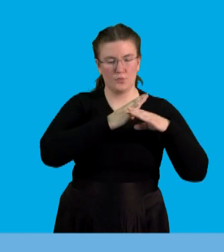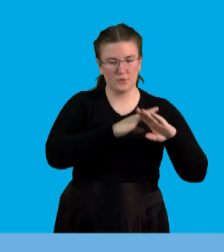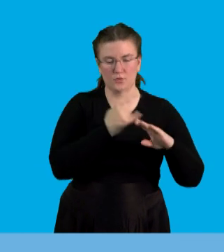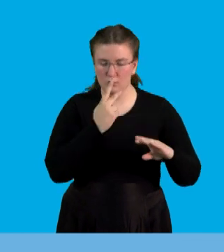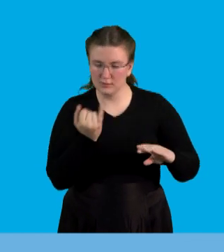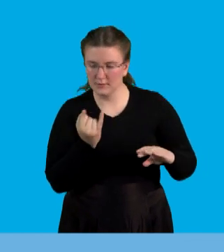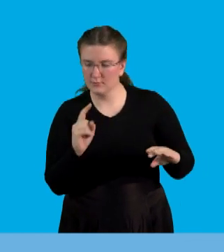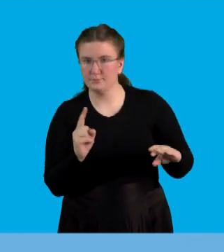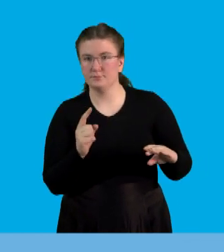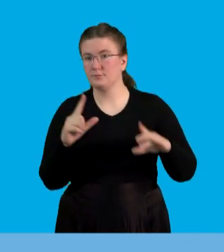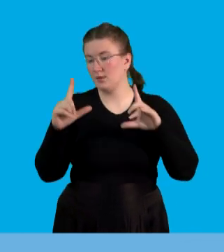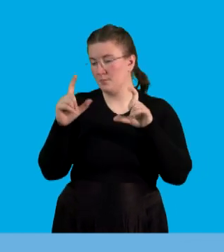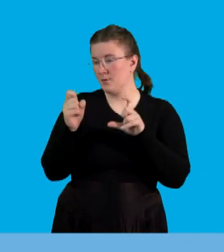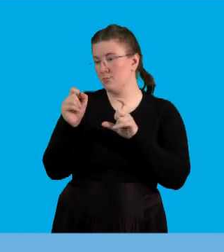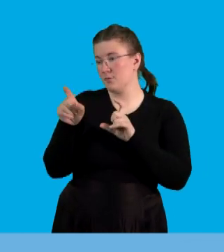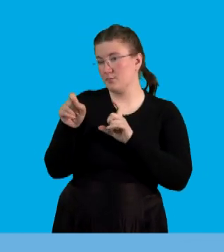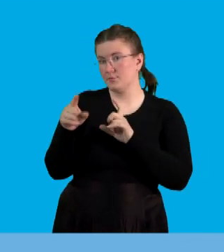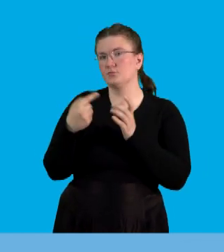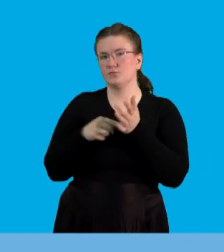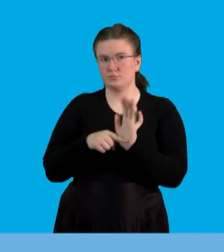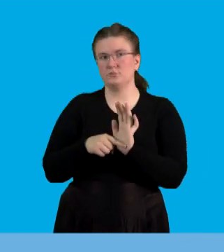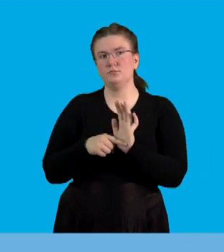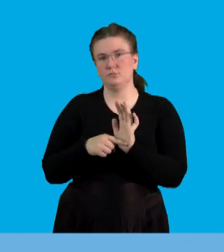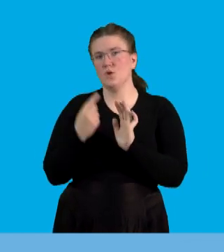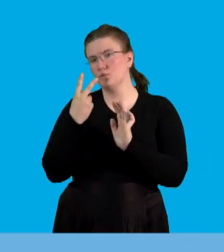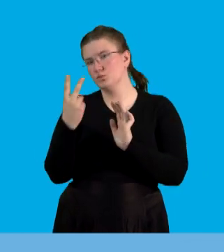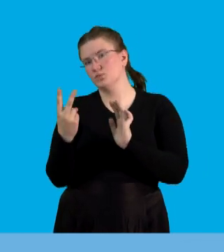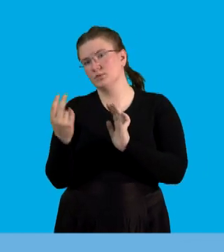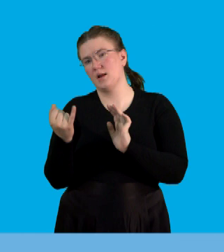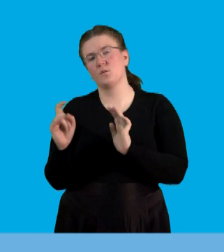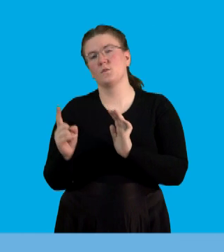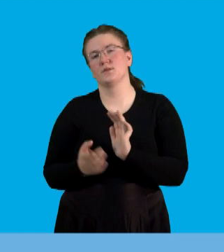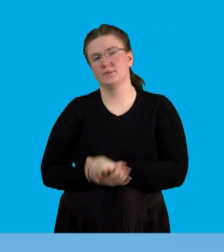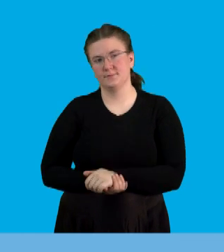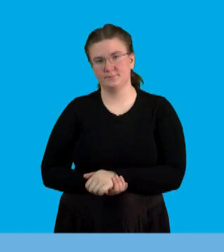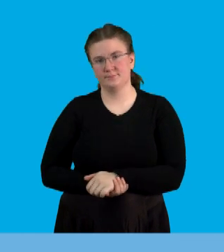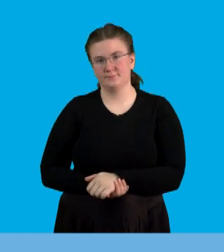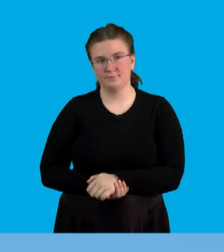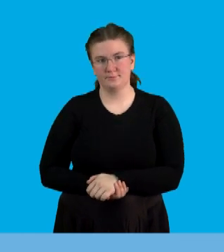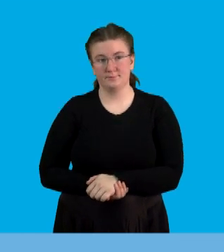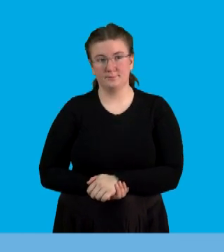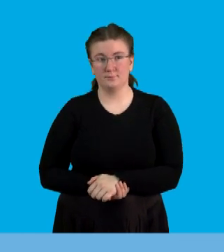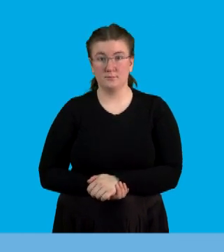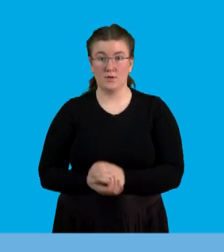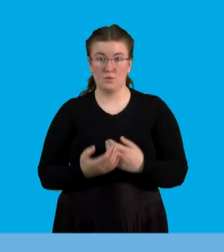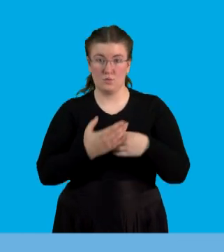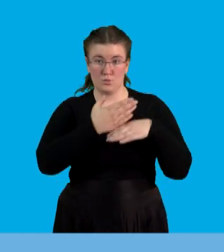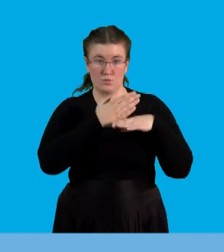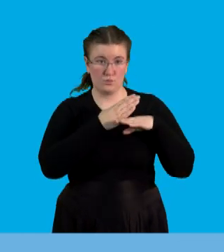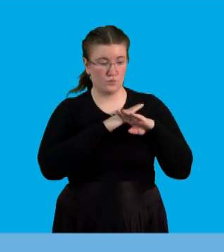like. So the picture here, it shows us what a resistor looks like. So now, the amount of